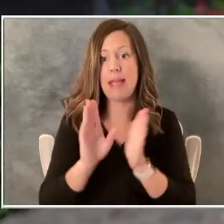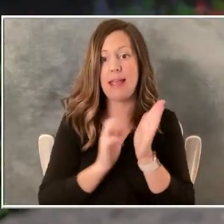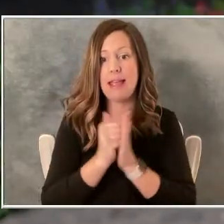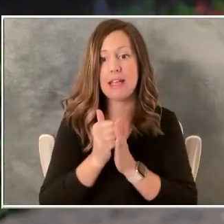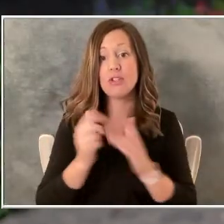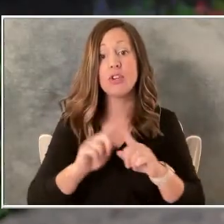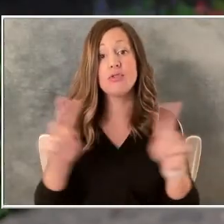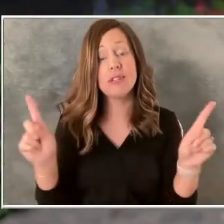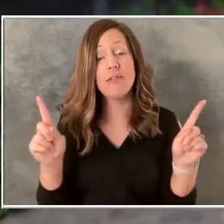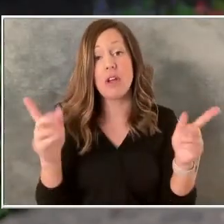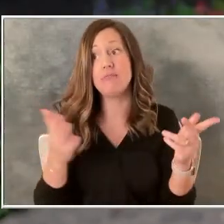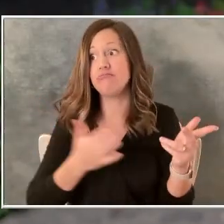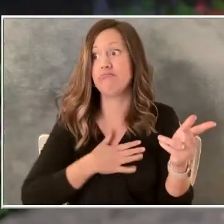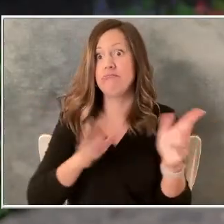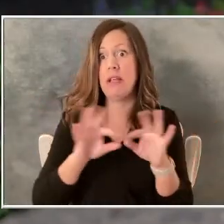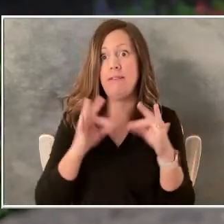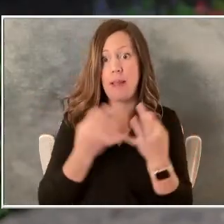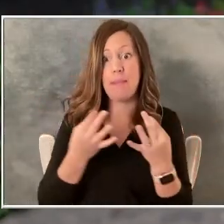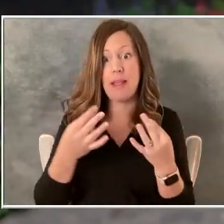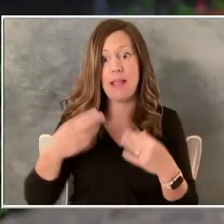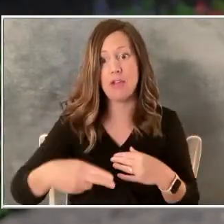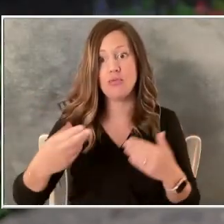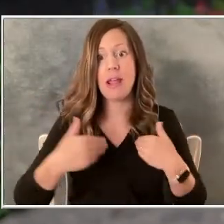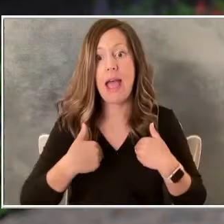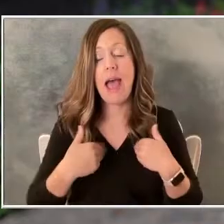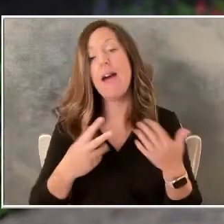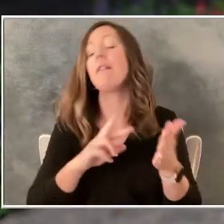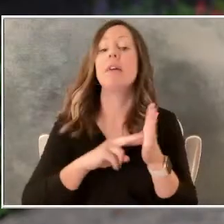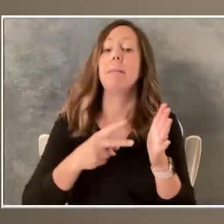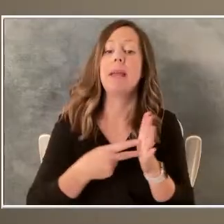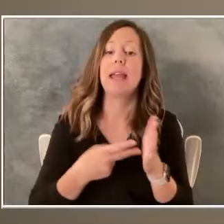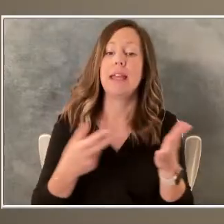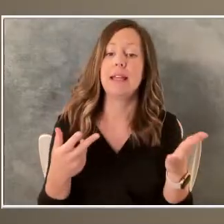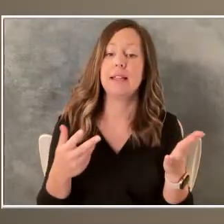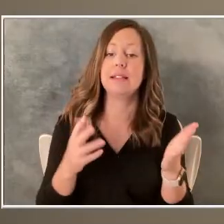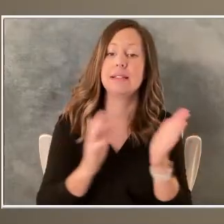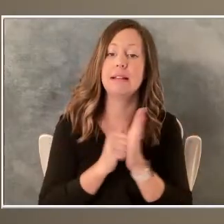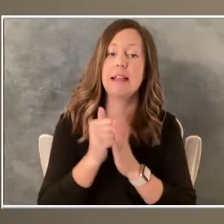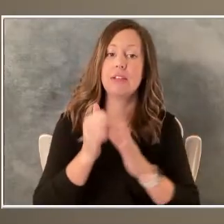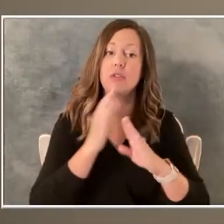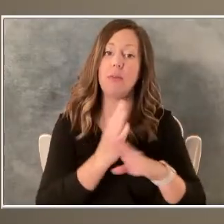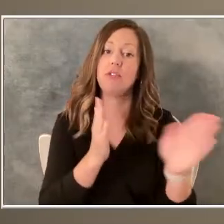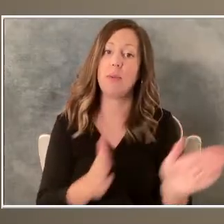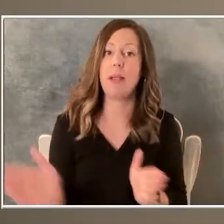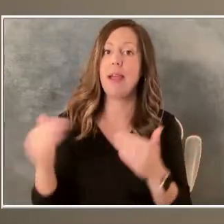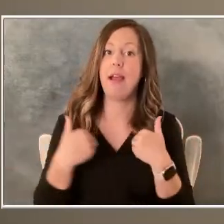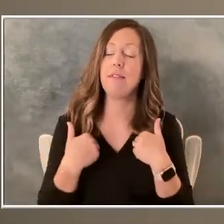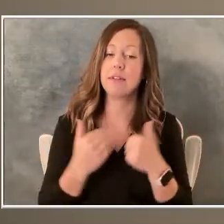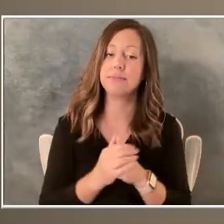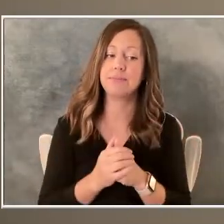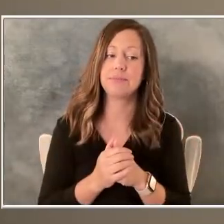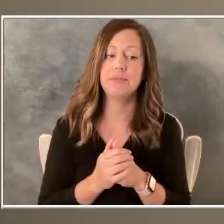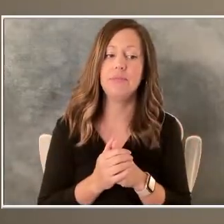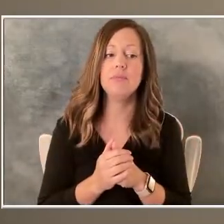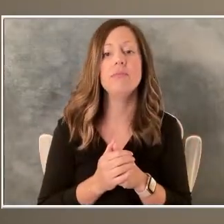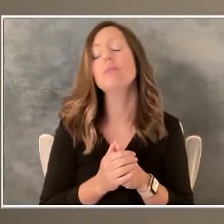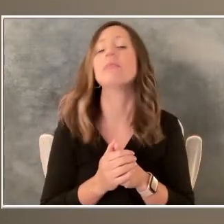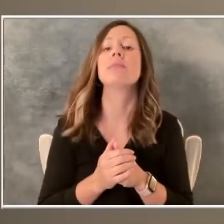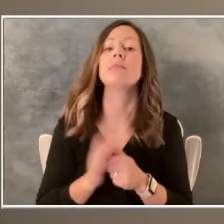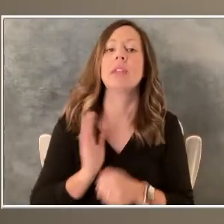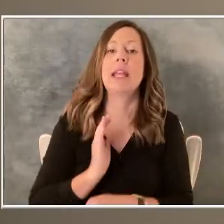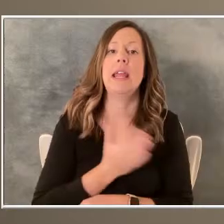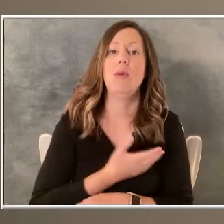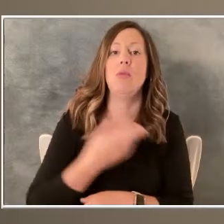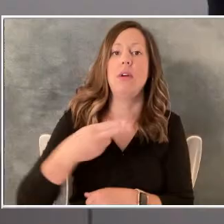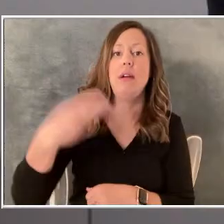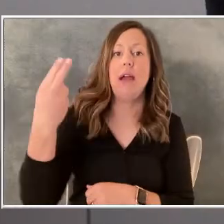so that puts me in this place to be into a cancer prevention plan. A plan made through the high-risk breast clinic at the University